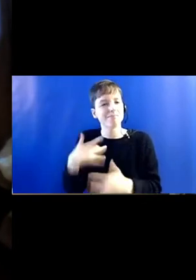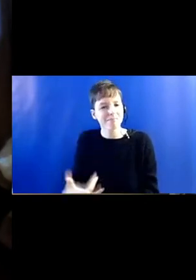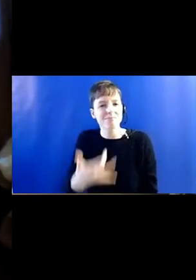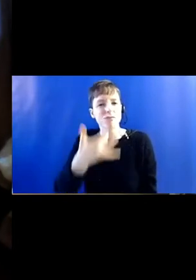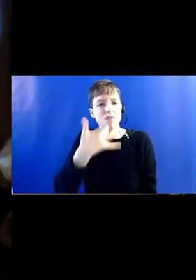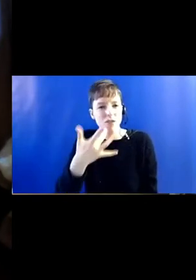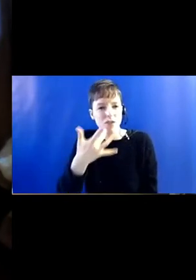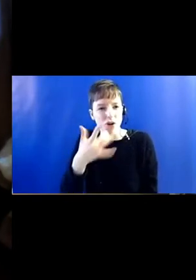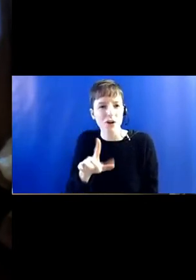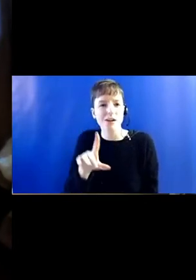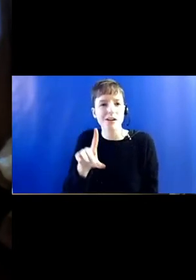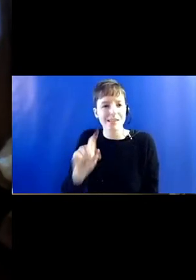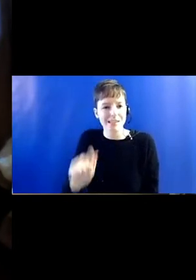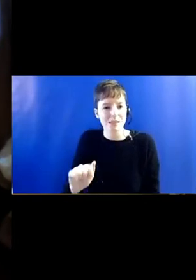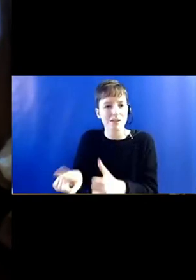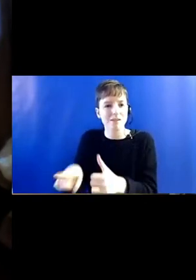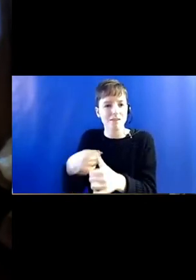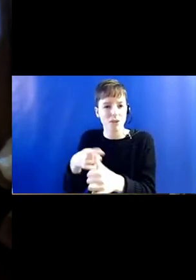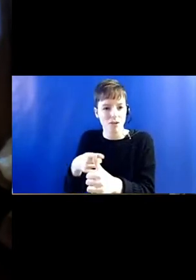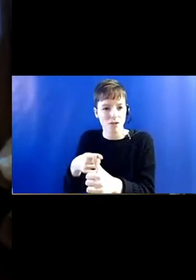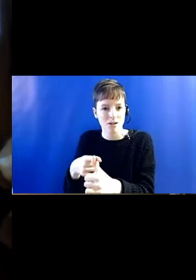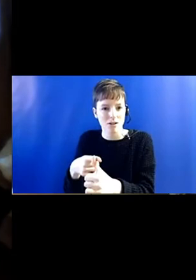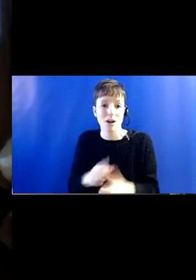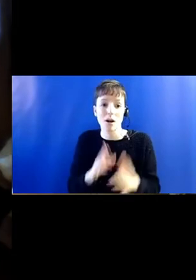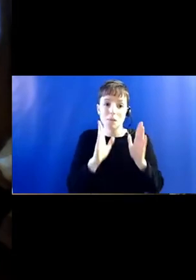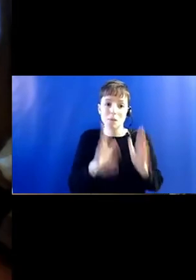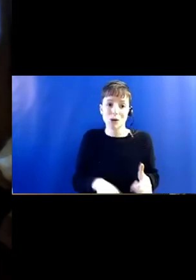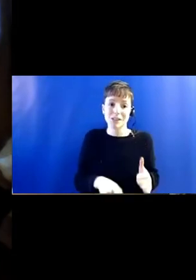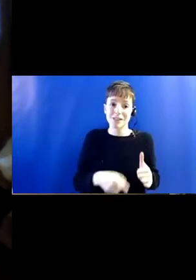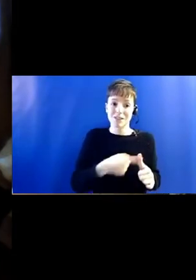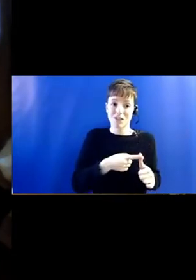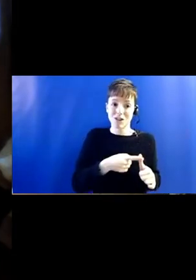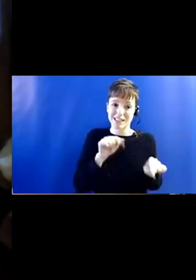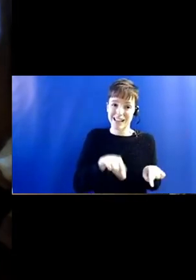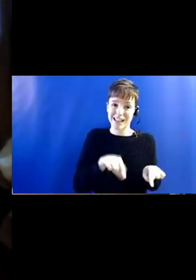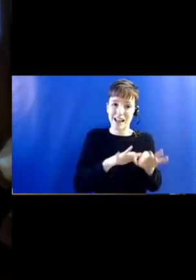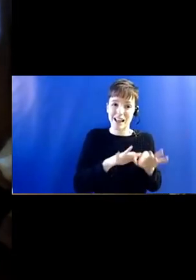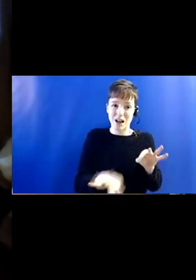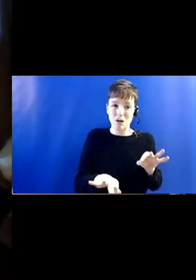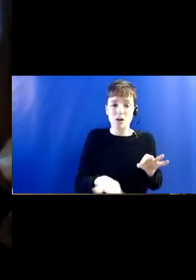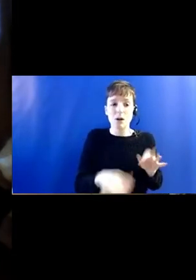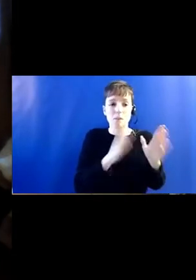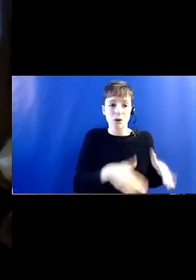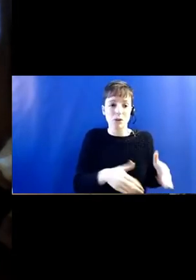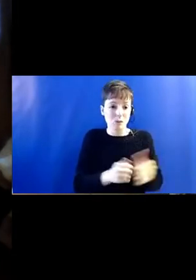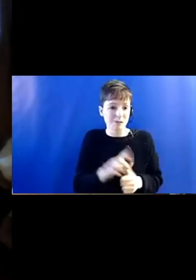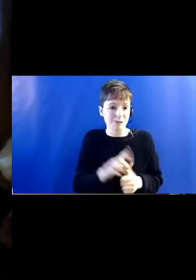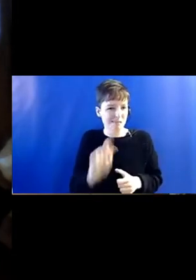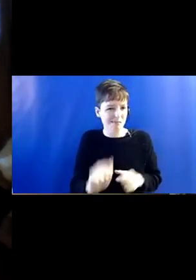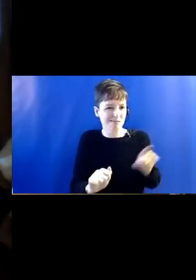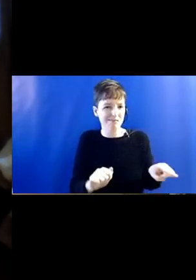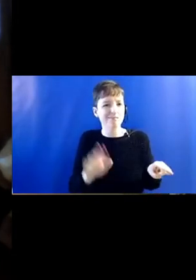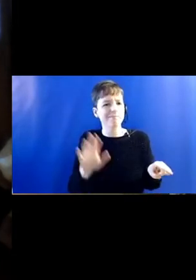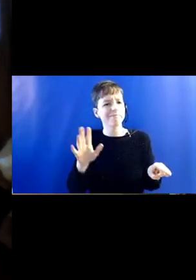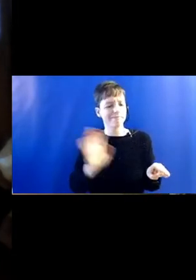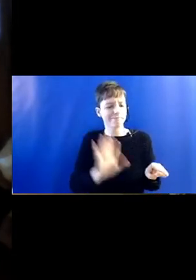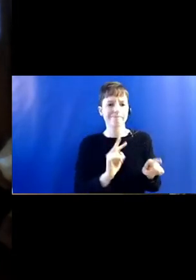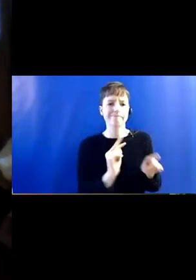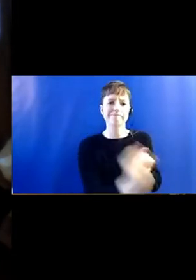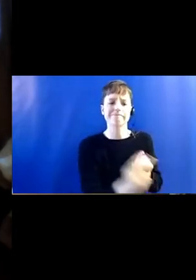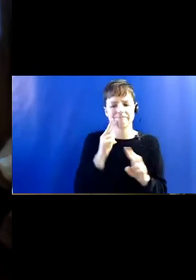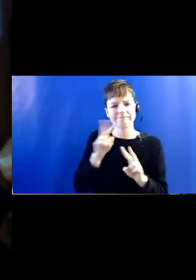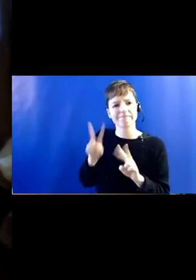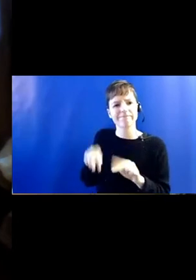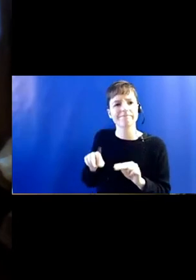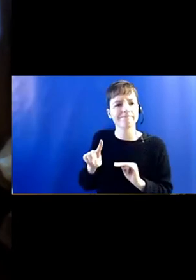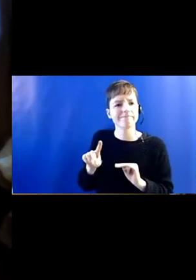is predicated on disability being understood as a negative or diminishing characteristic from which it's necessary to